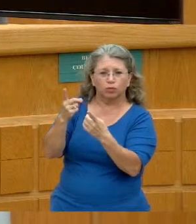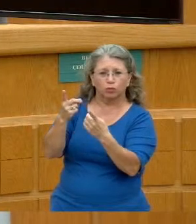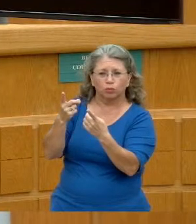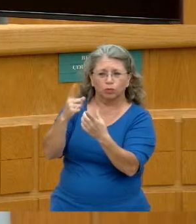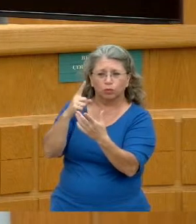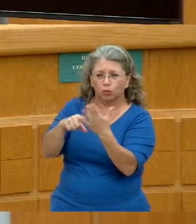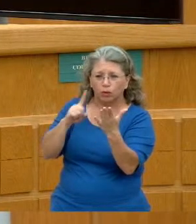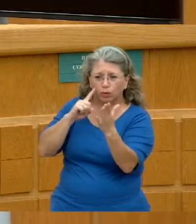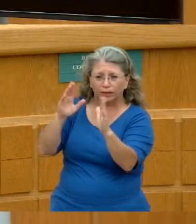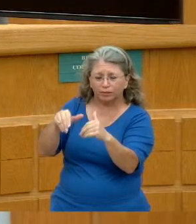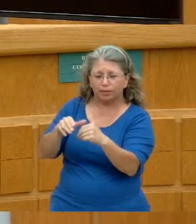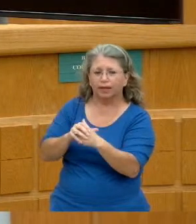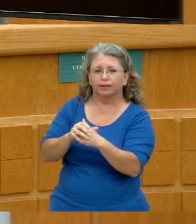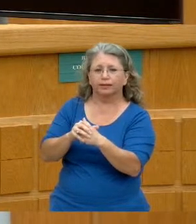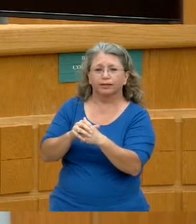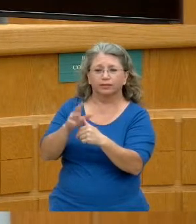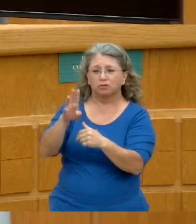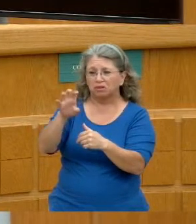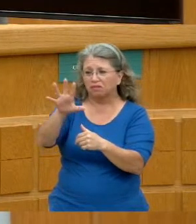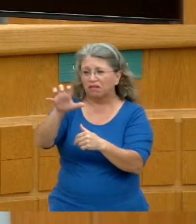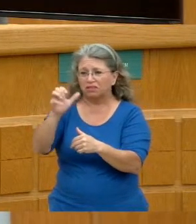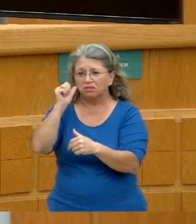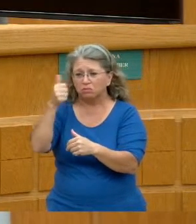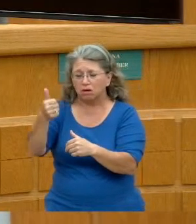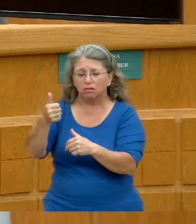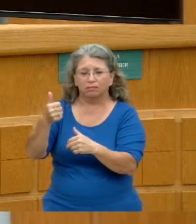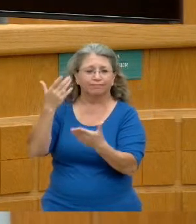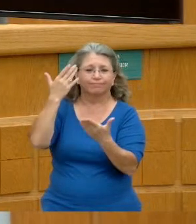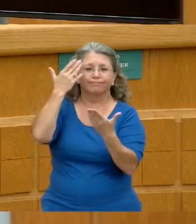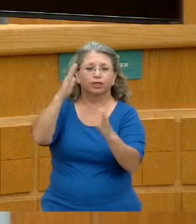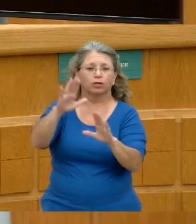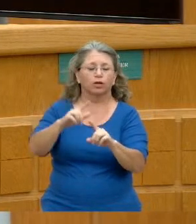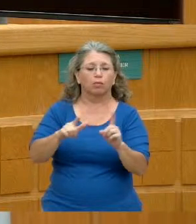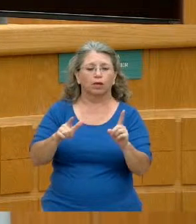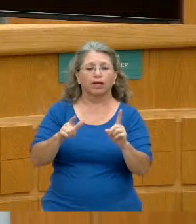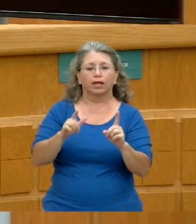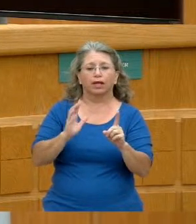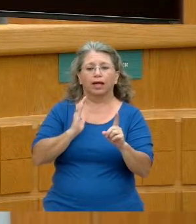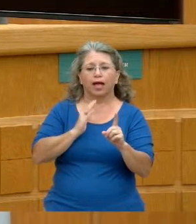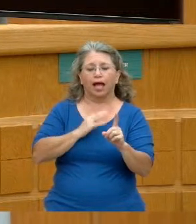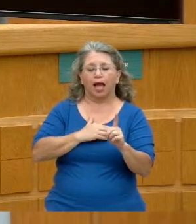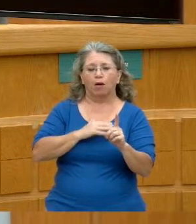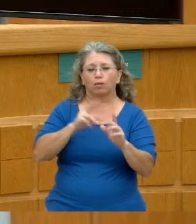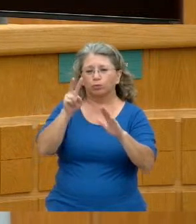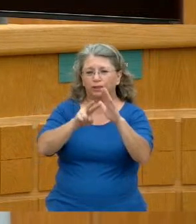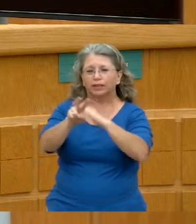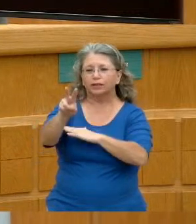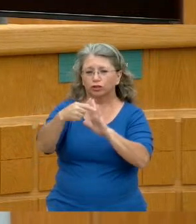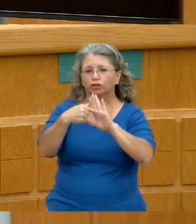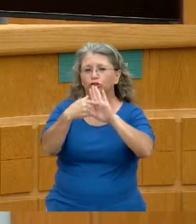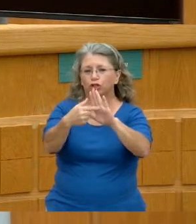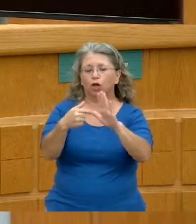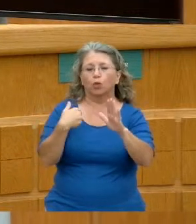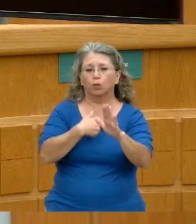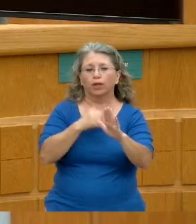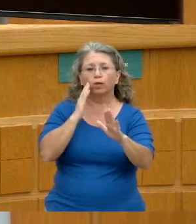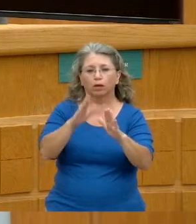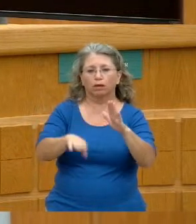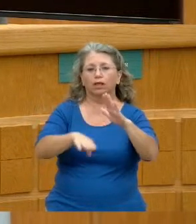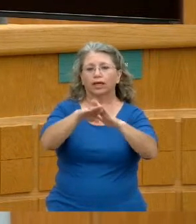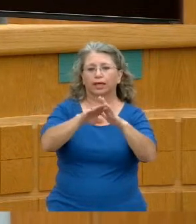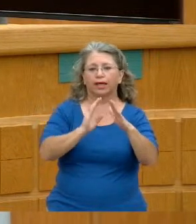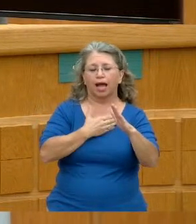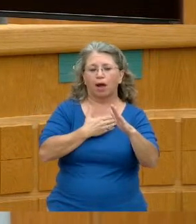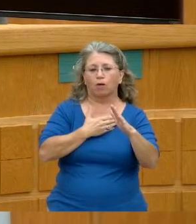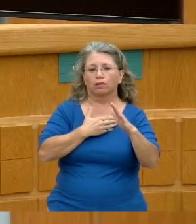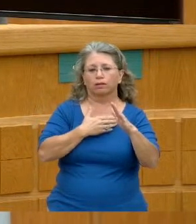tomorrow? We don't know that answer, but what will happen, as the modeling shows, is that we're going to reach capacity in terms of testing.